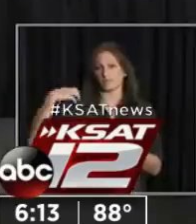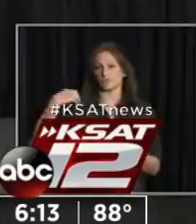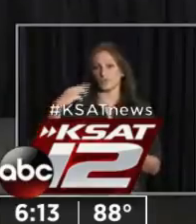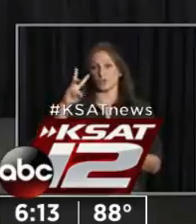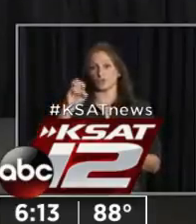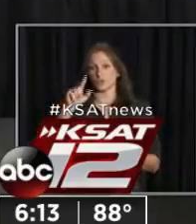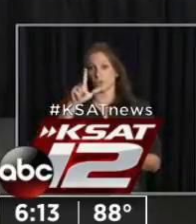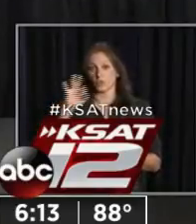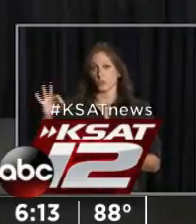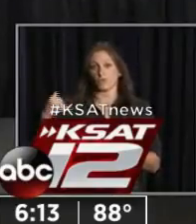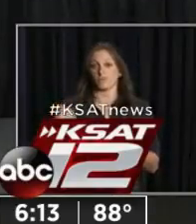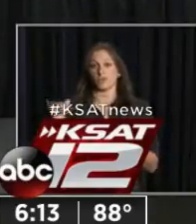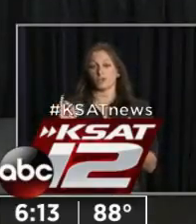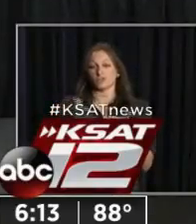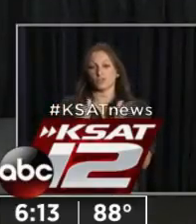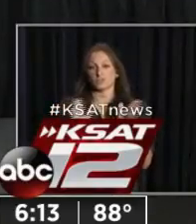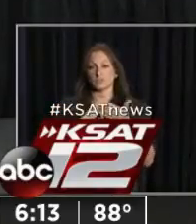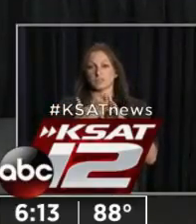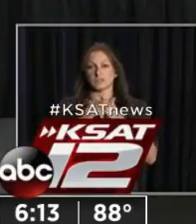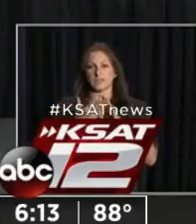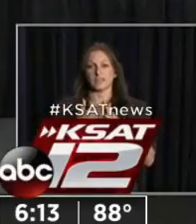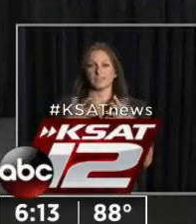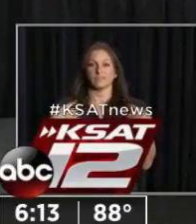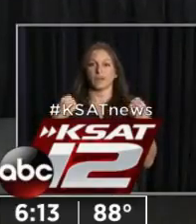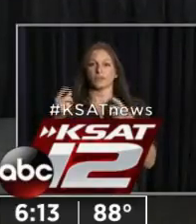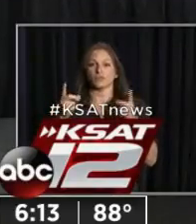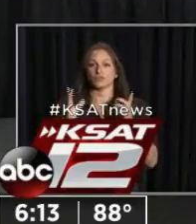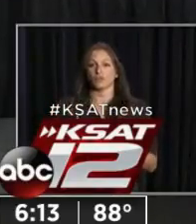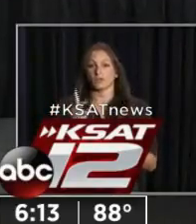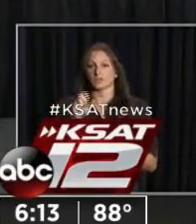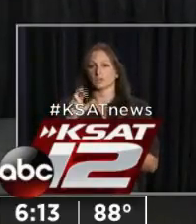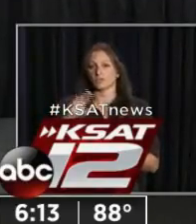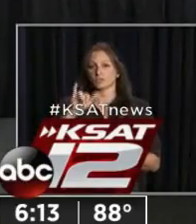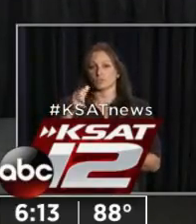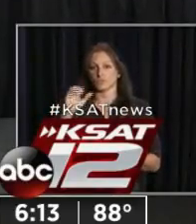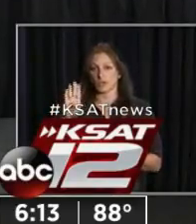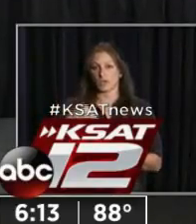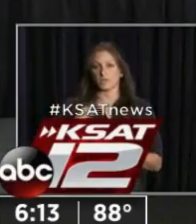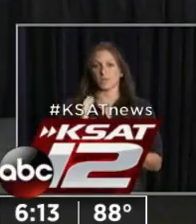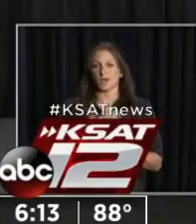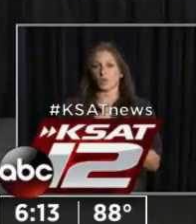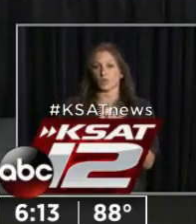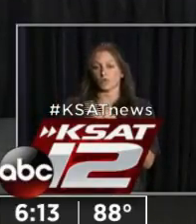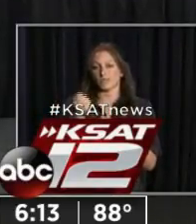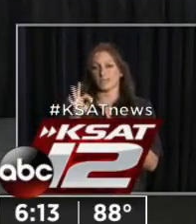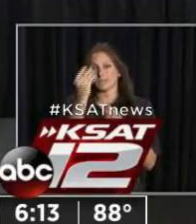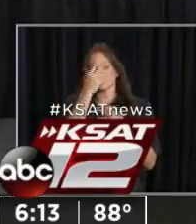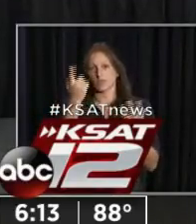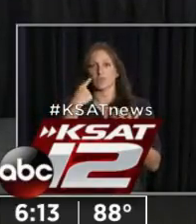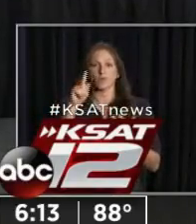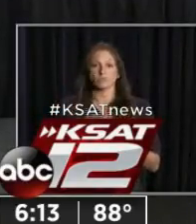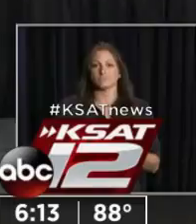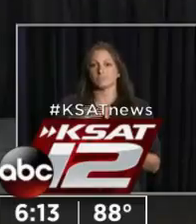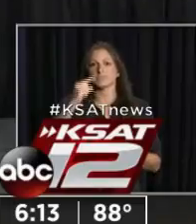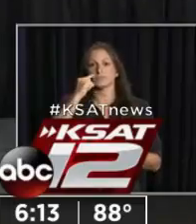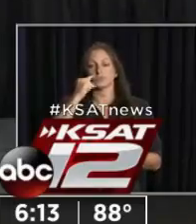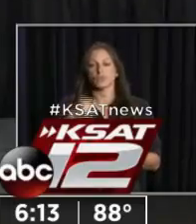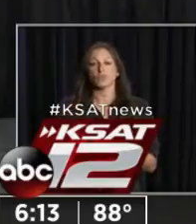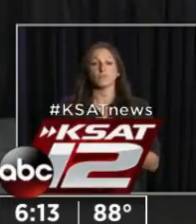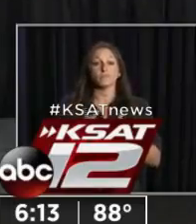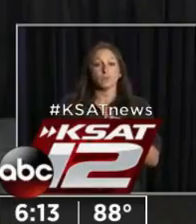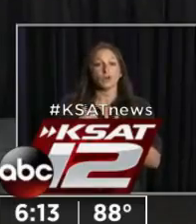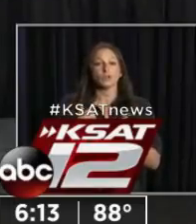By Metro Health Director Dr. Claude Jacob, and this is our COVID-19 update for the San Antonio community. Let's take a look